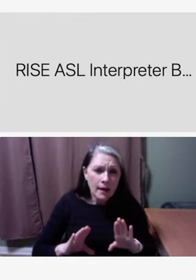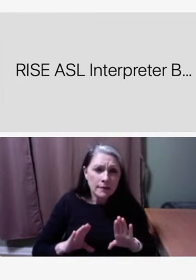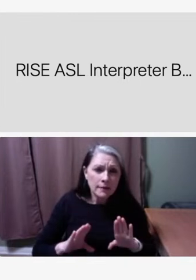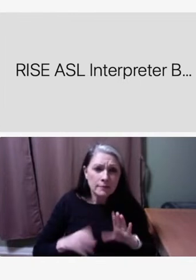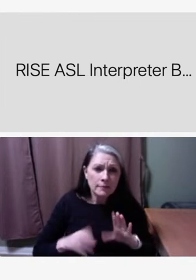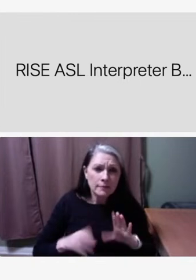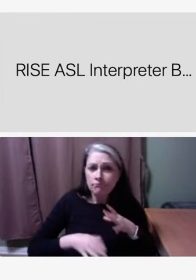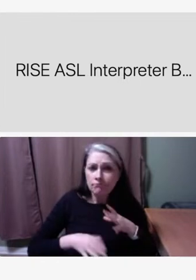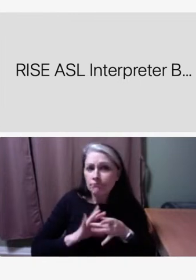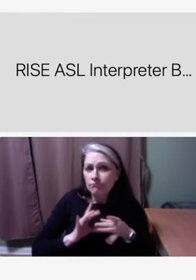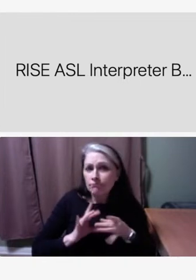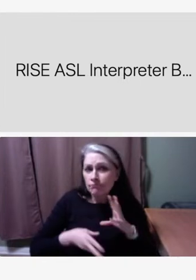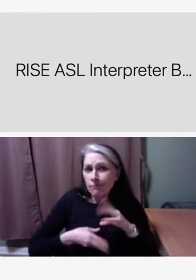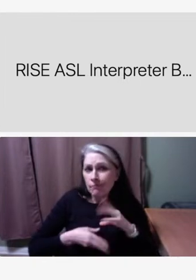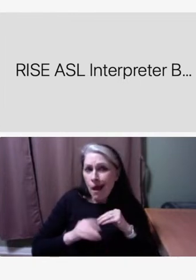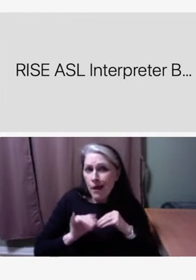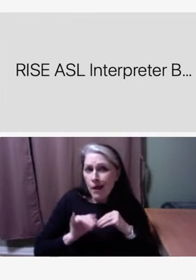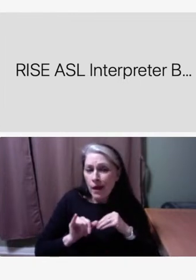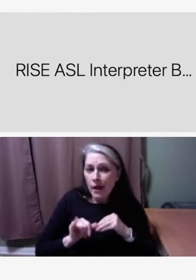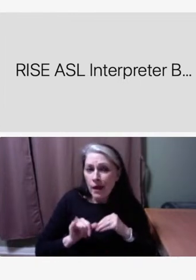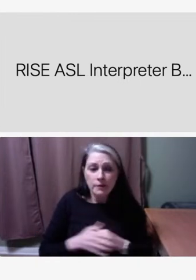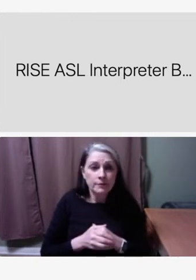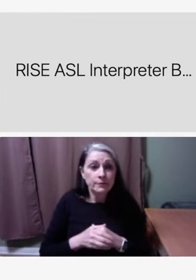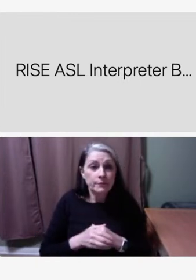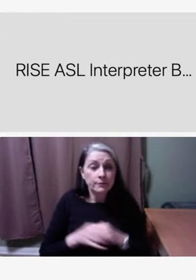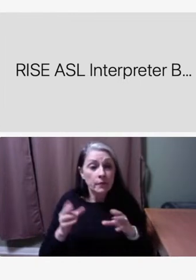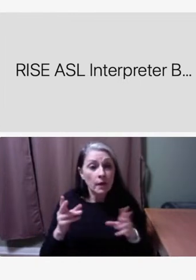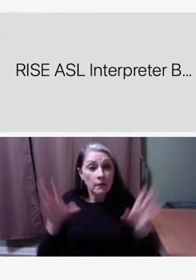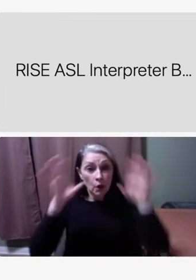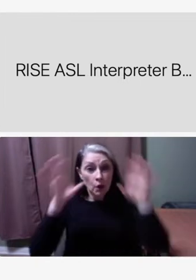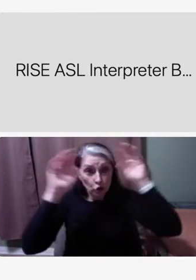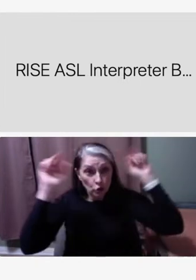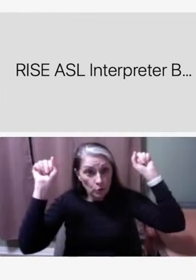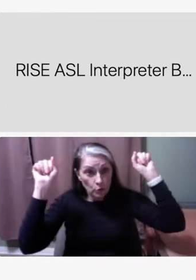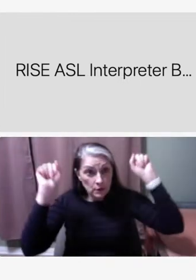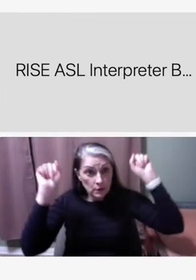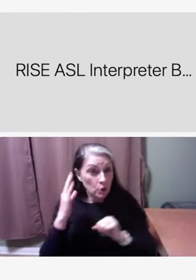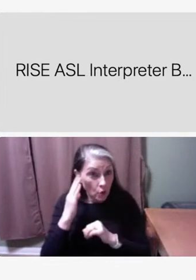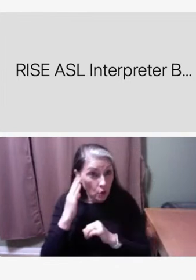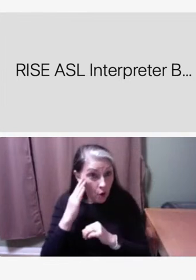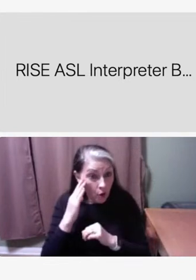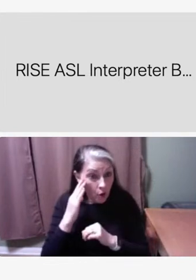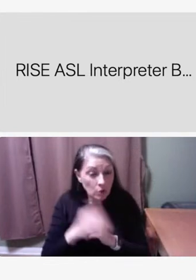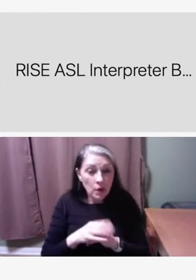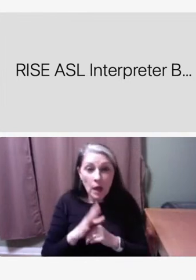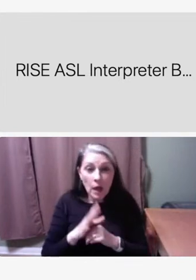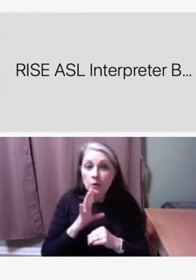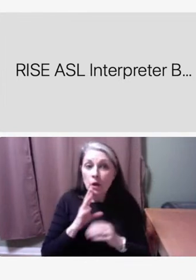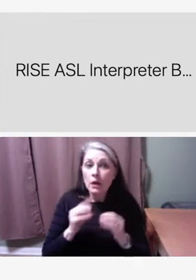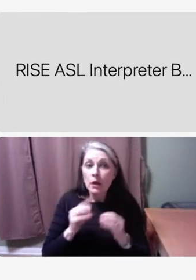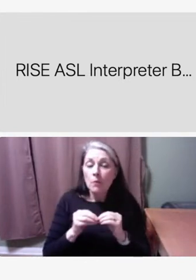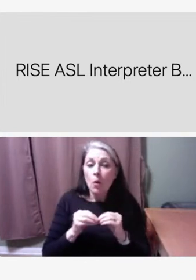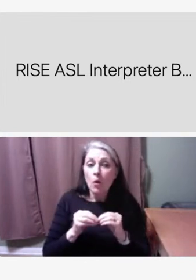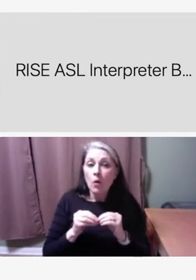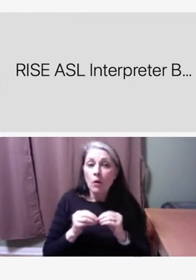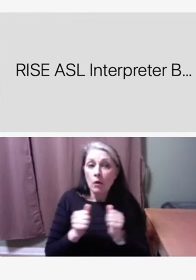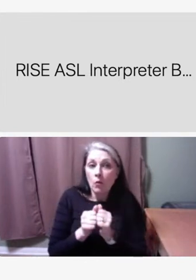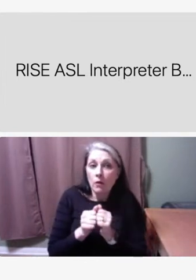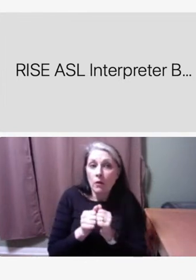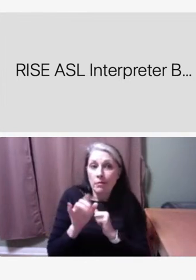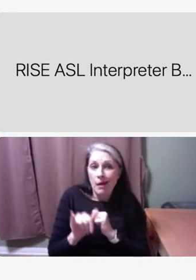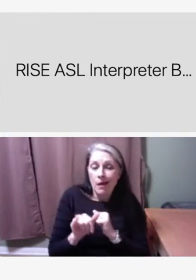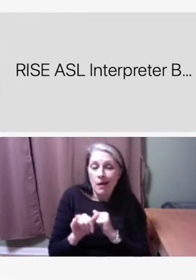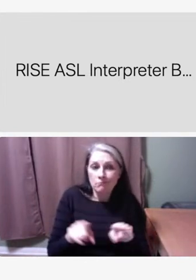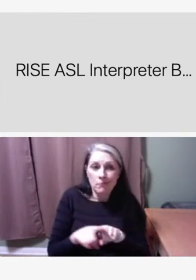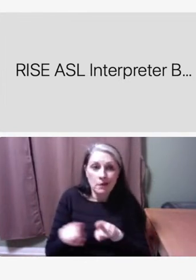just kind of let our superintendent know that, you know, I'll be talking more to him about that as we're pushing forward